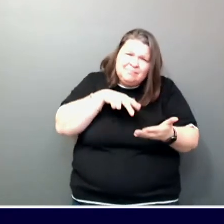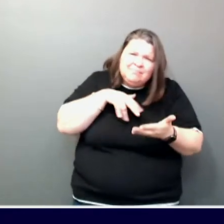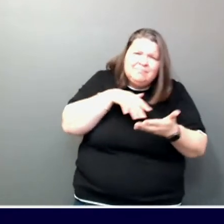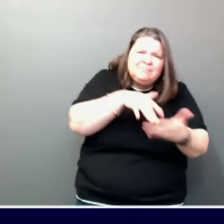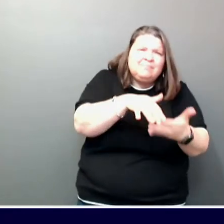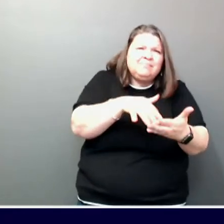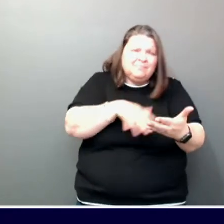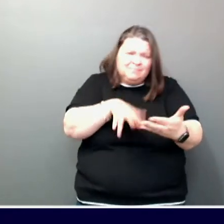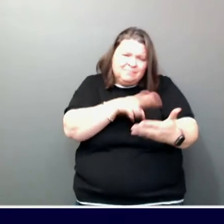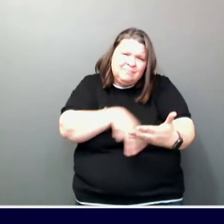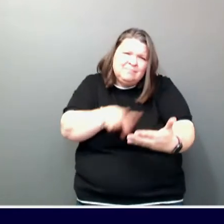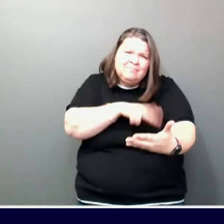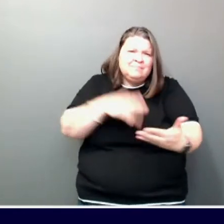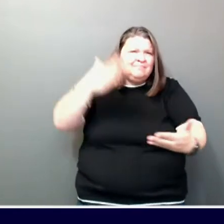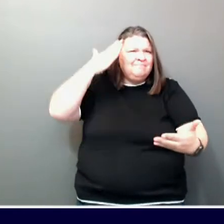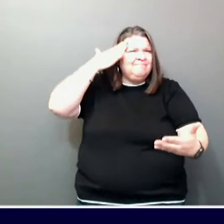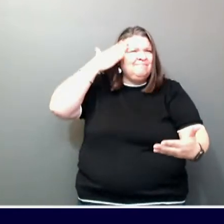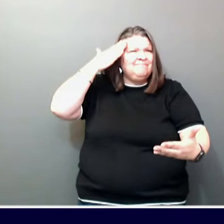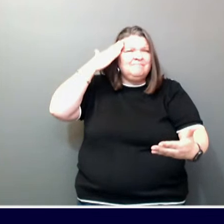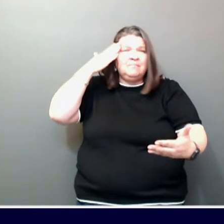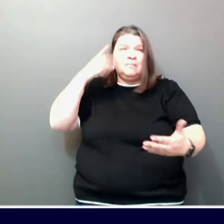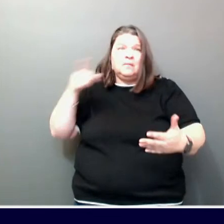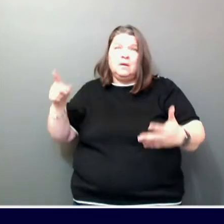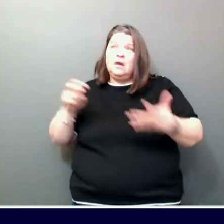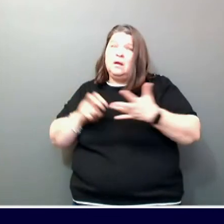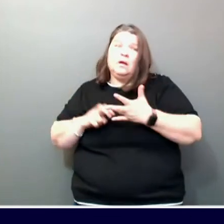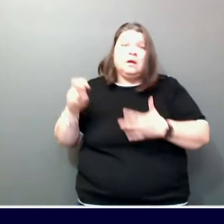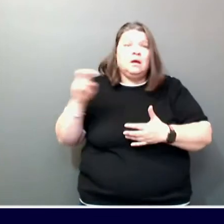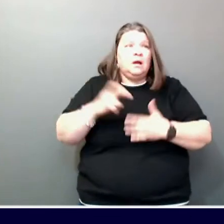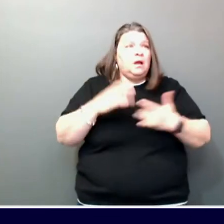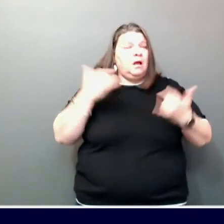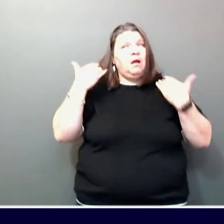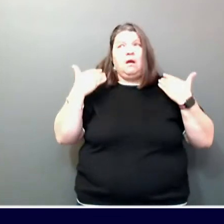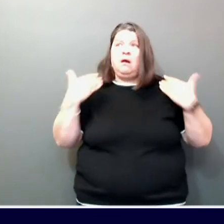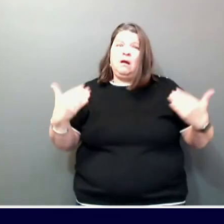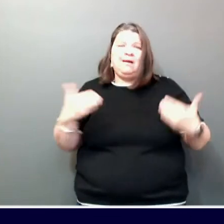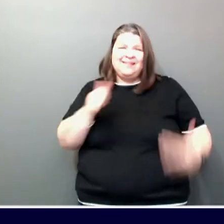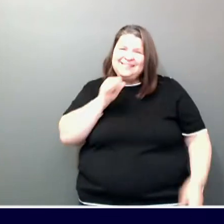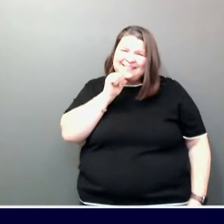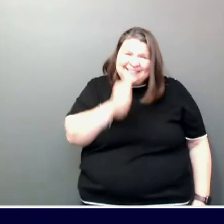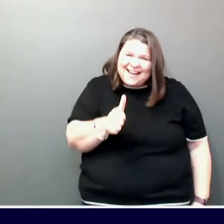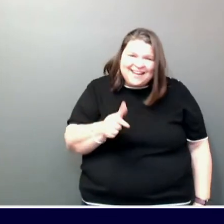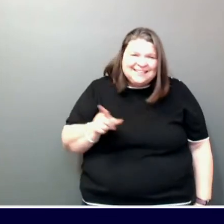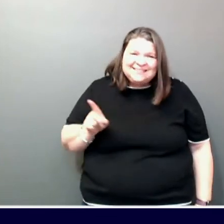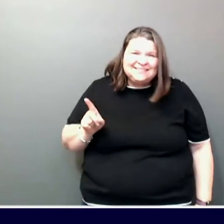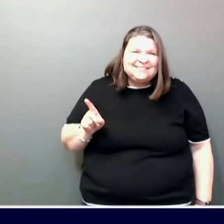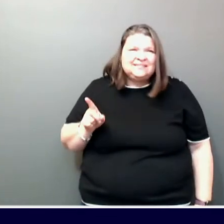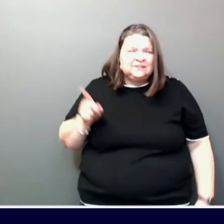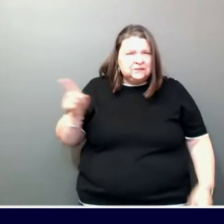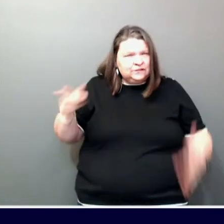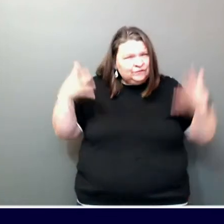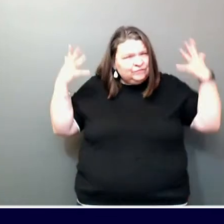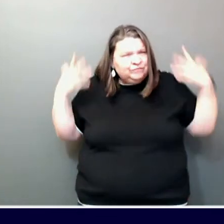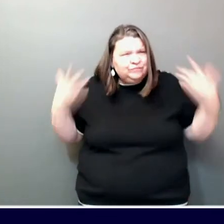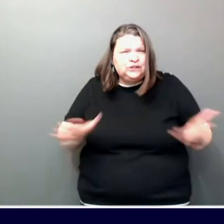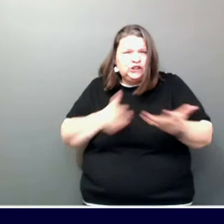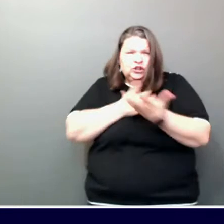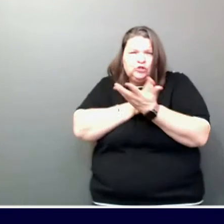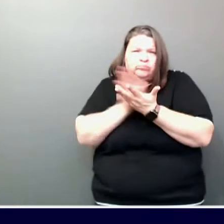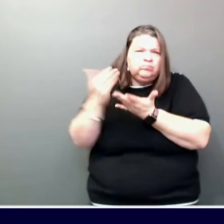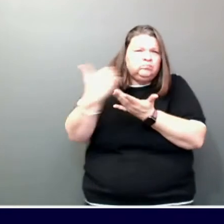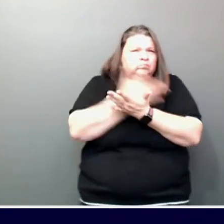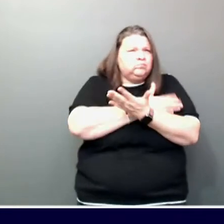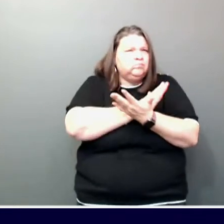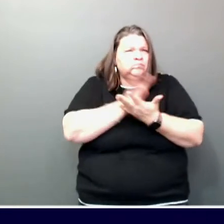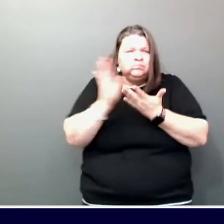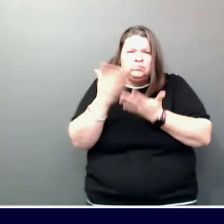making any regulatory decisions around it. If anything, this is not just the scientific process working, it's also our regulatory